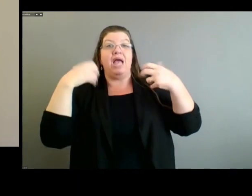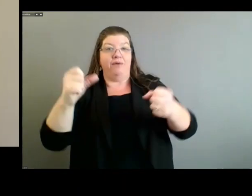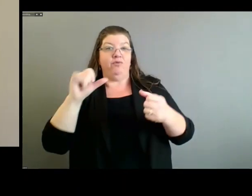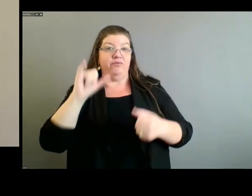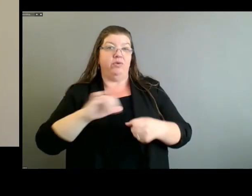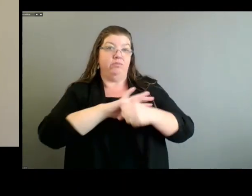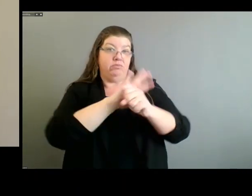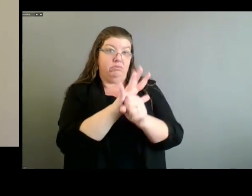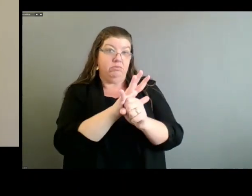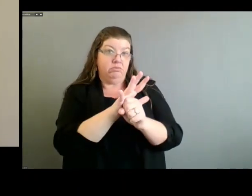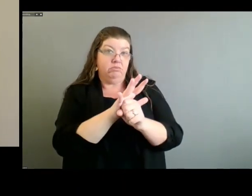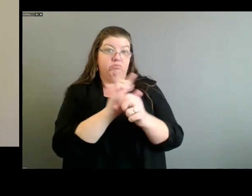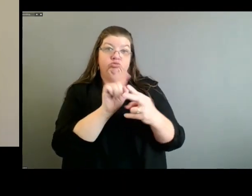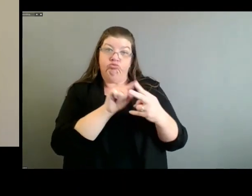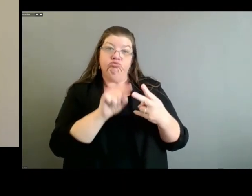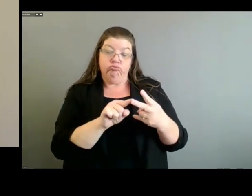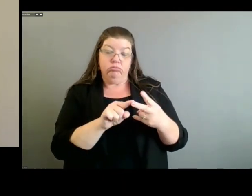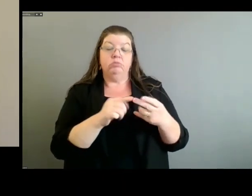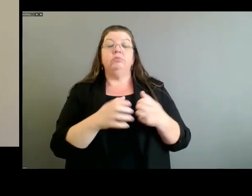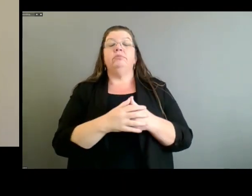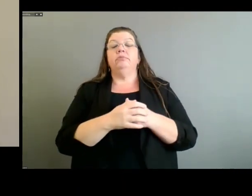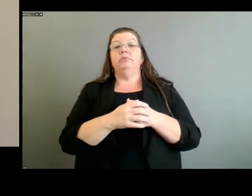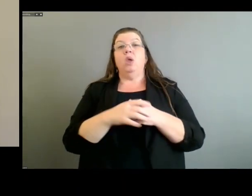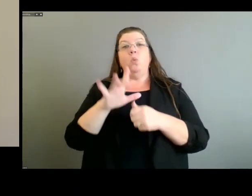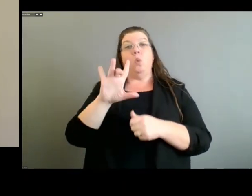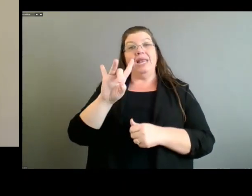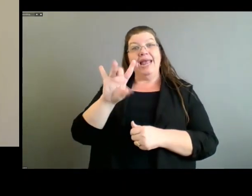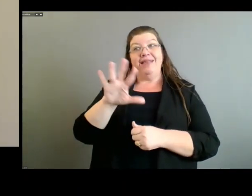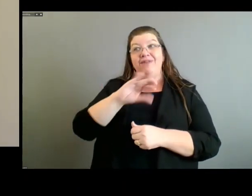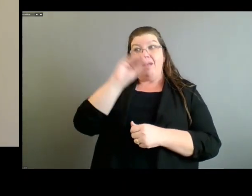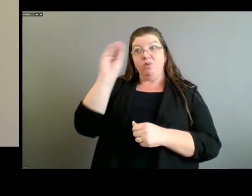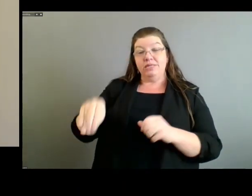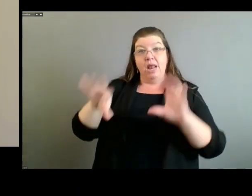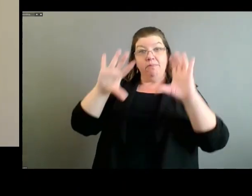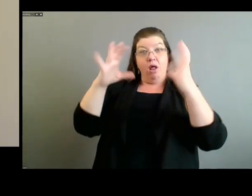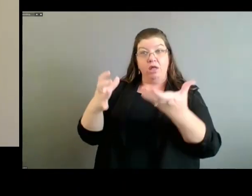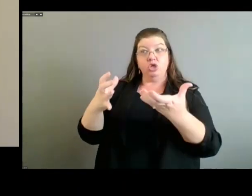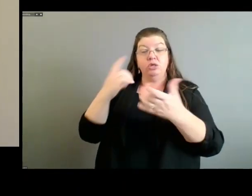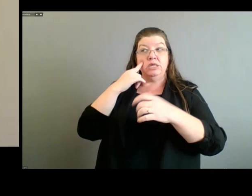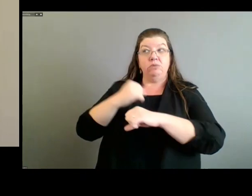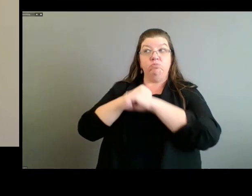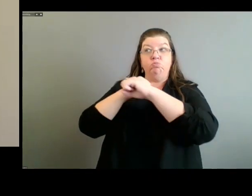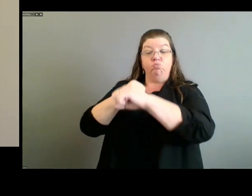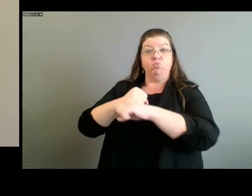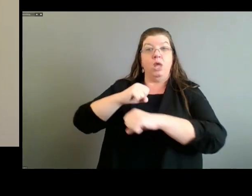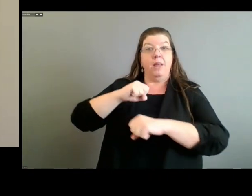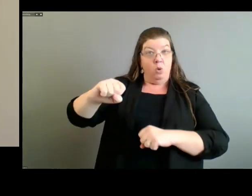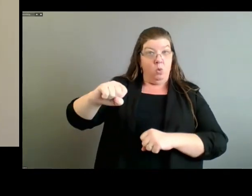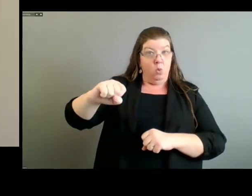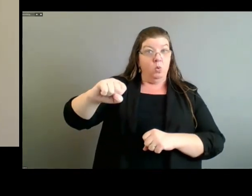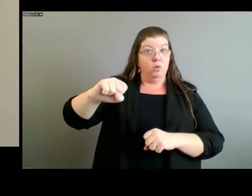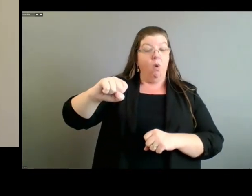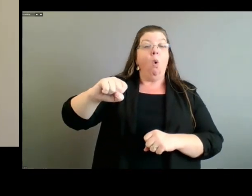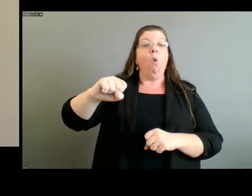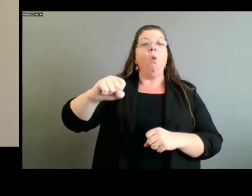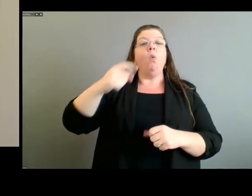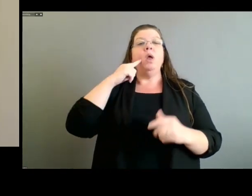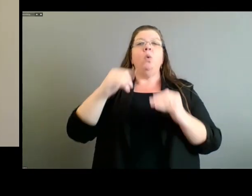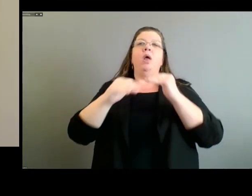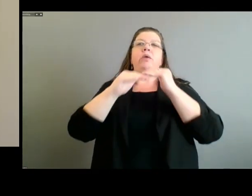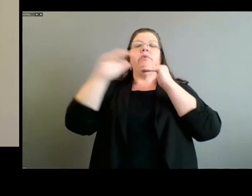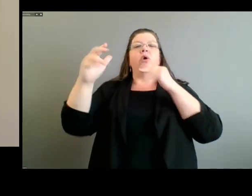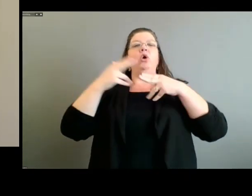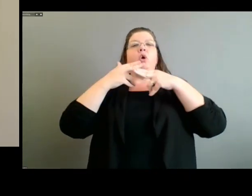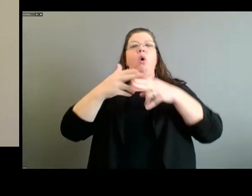infection. Once about 85% of the population is immune, we will have reached a state of